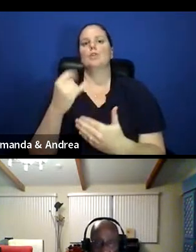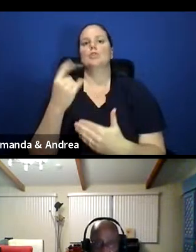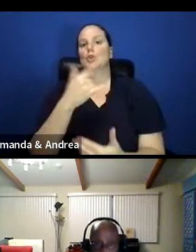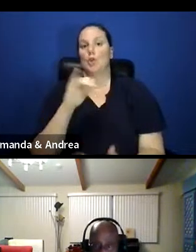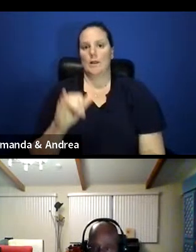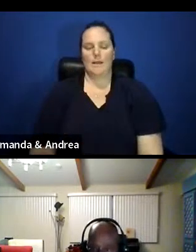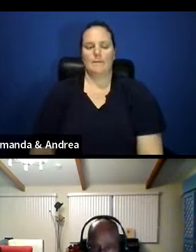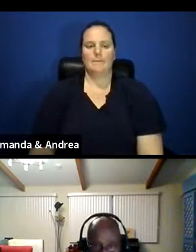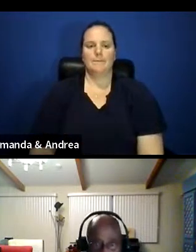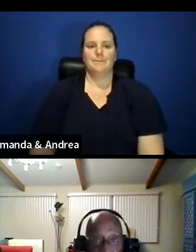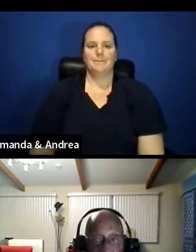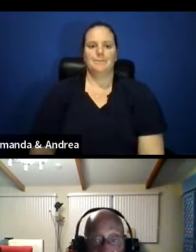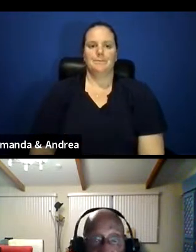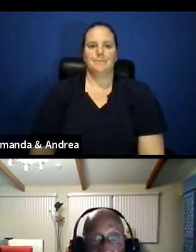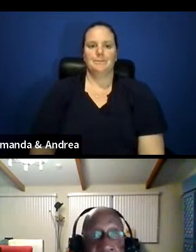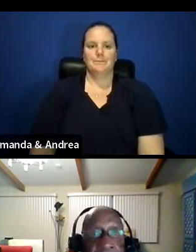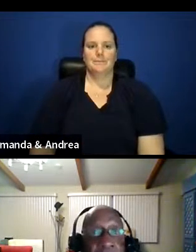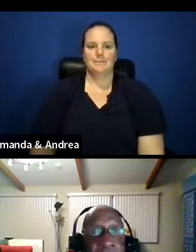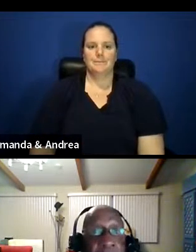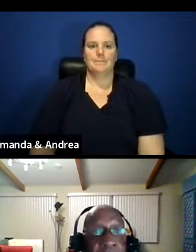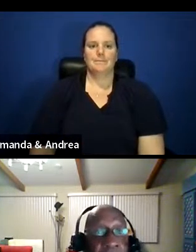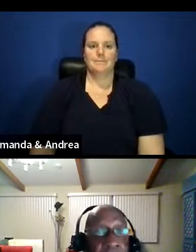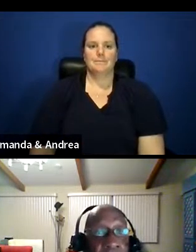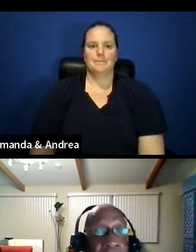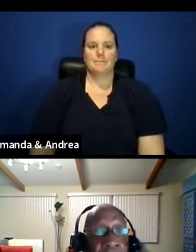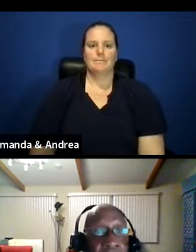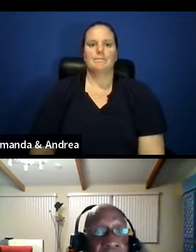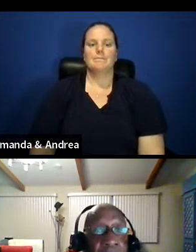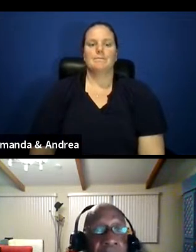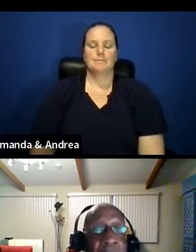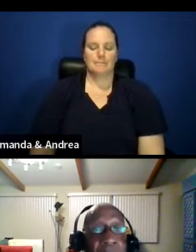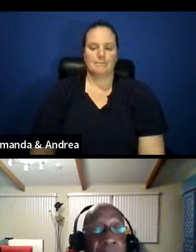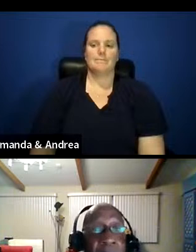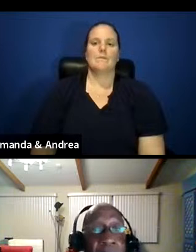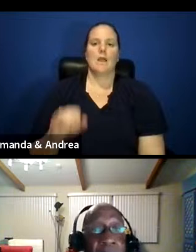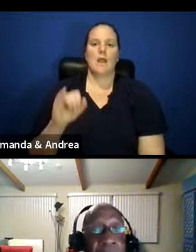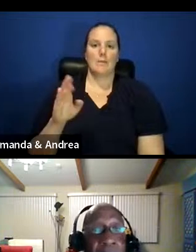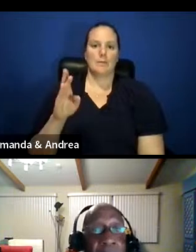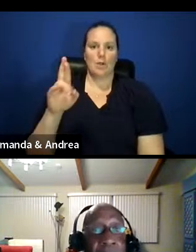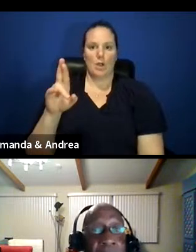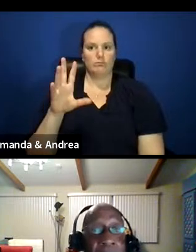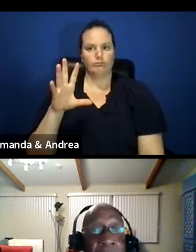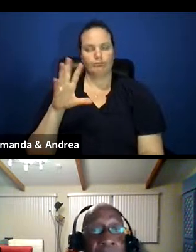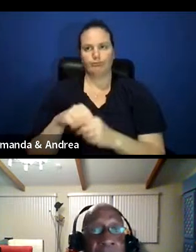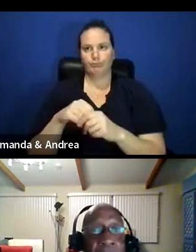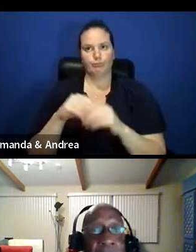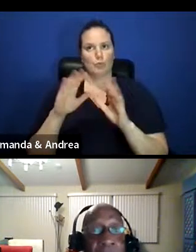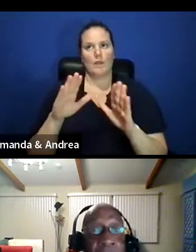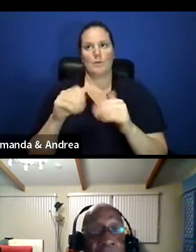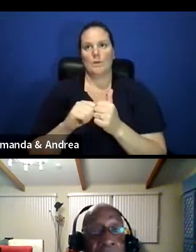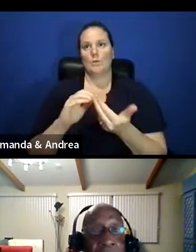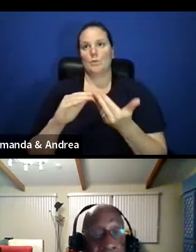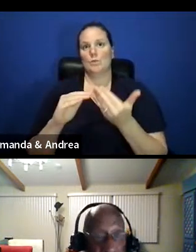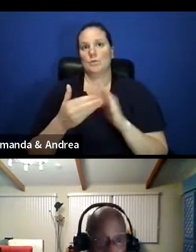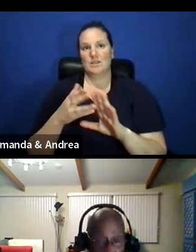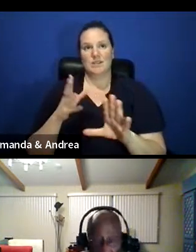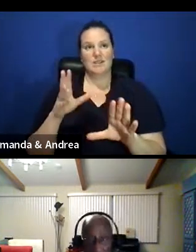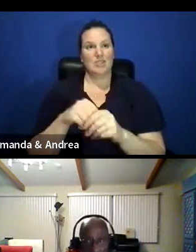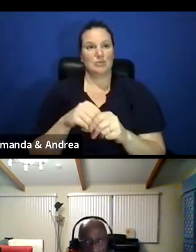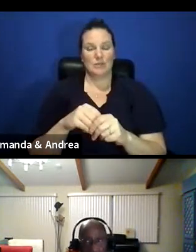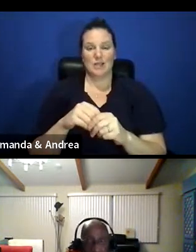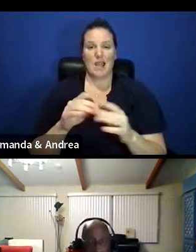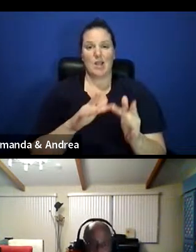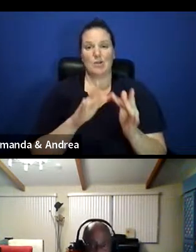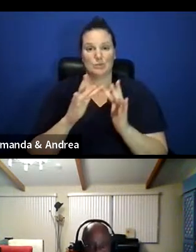like. So IBR has invested greatly in our community engagement, in the outreach